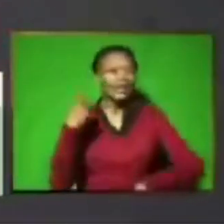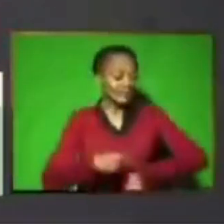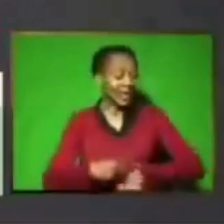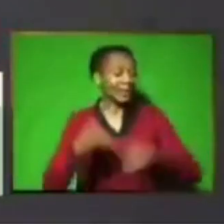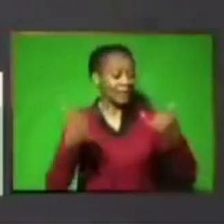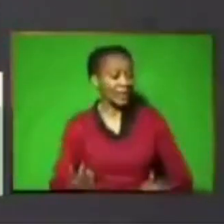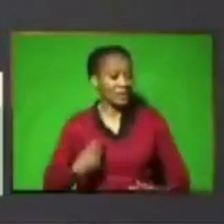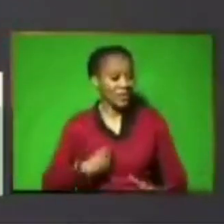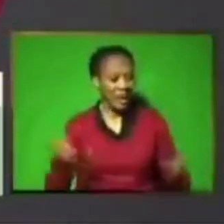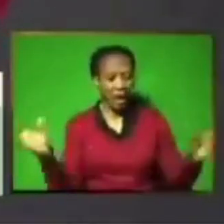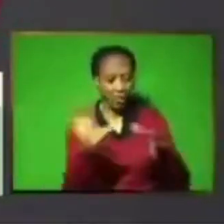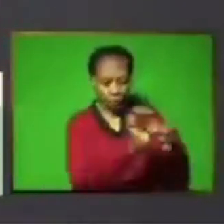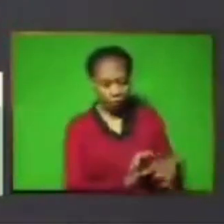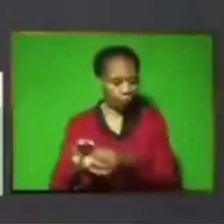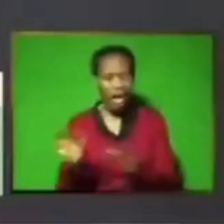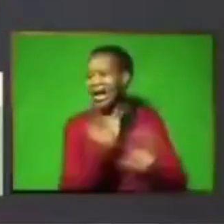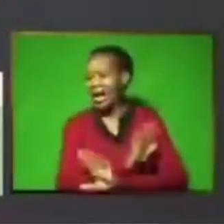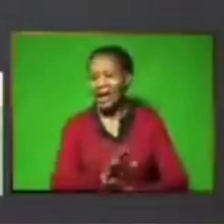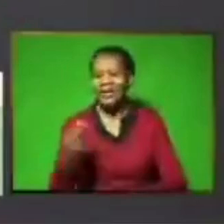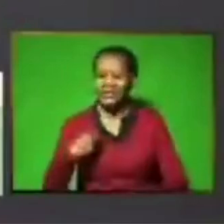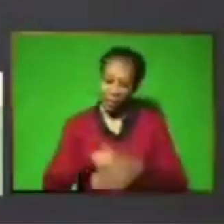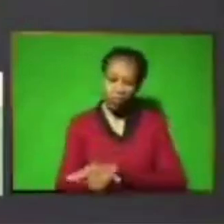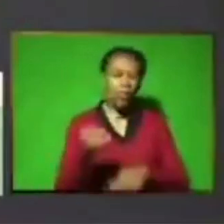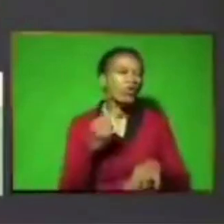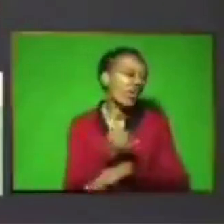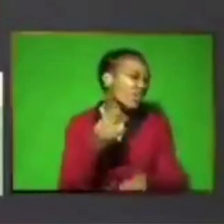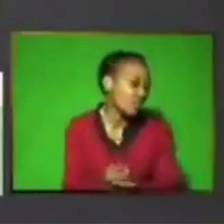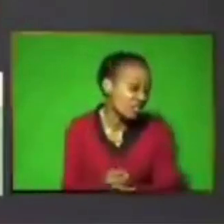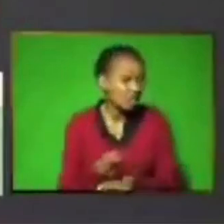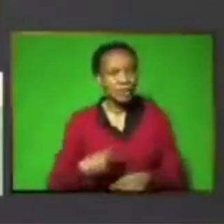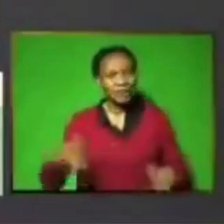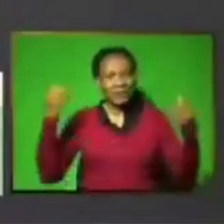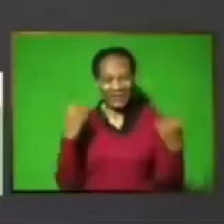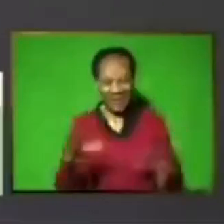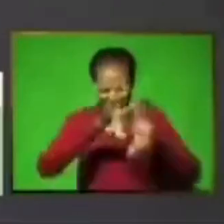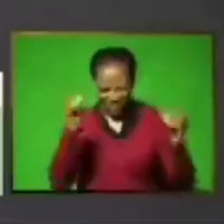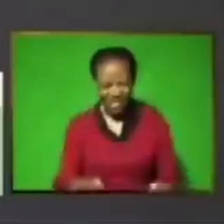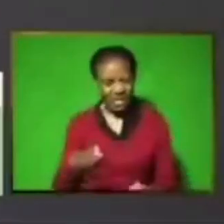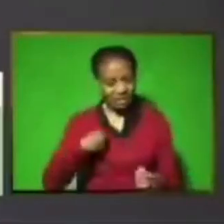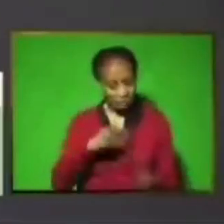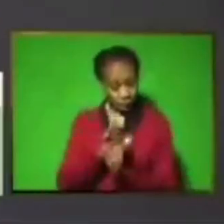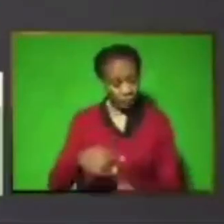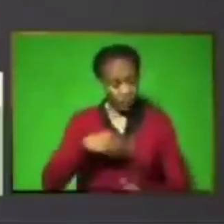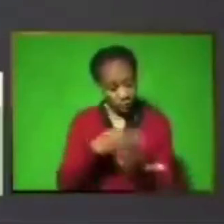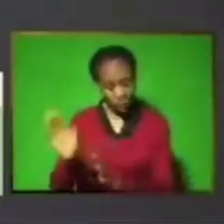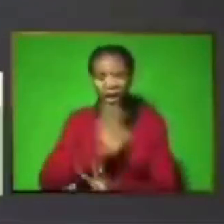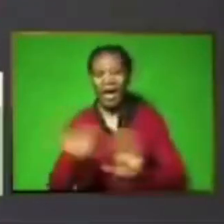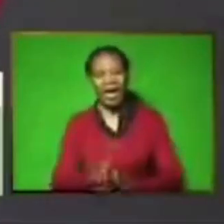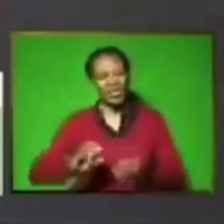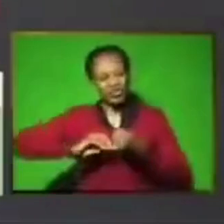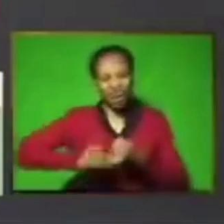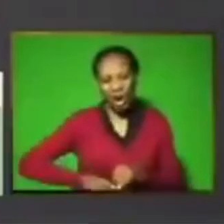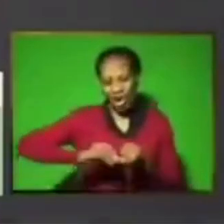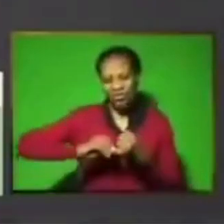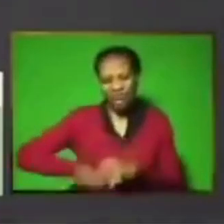was never a collaborator. I came at an early age and nothing will remove me. Attempts were there